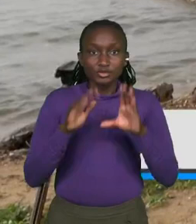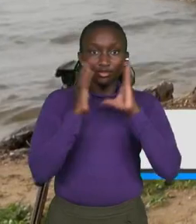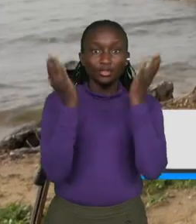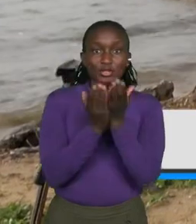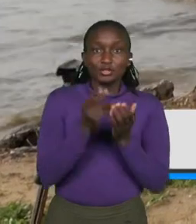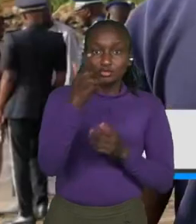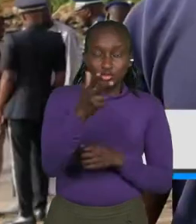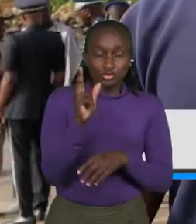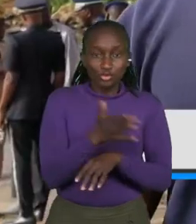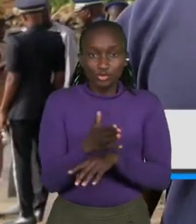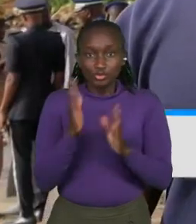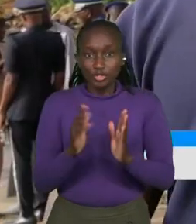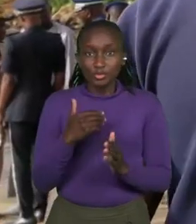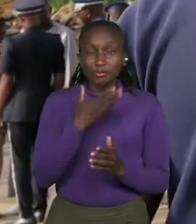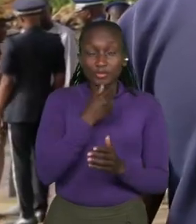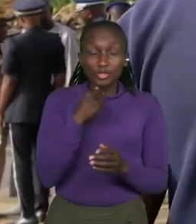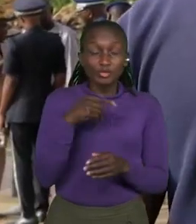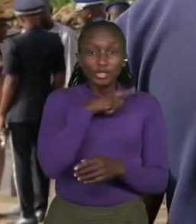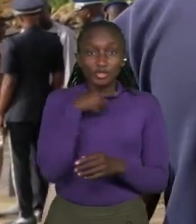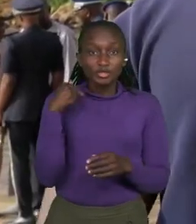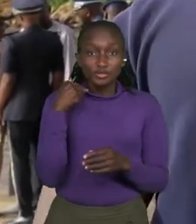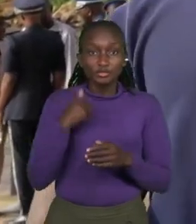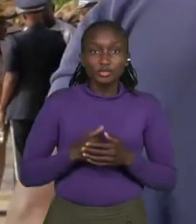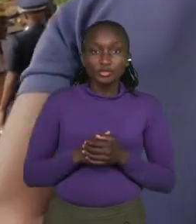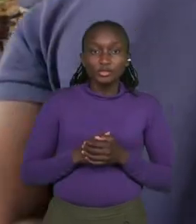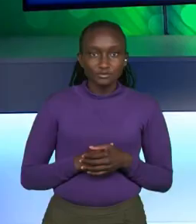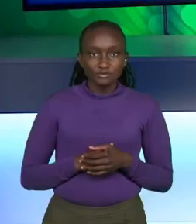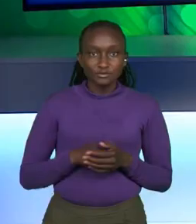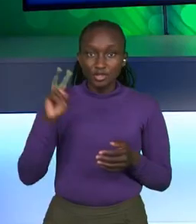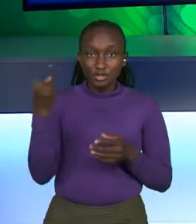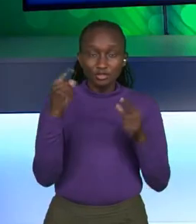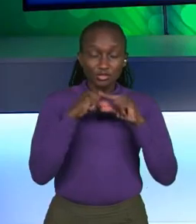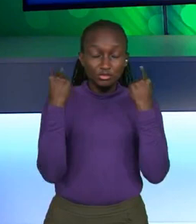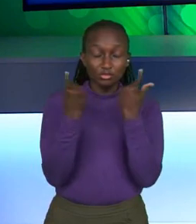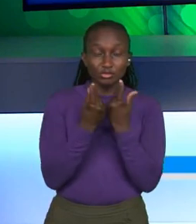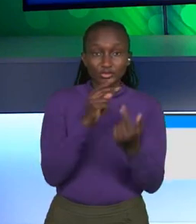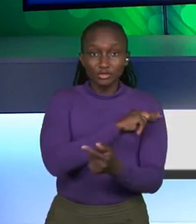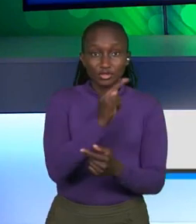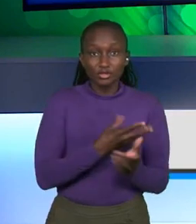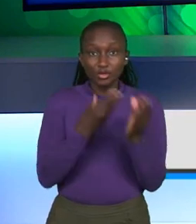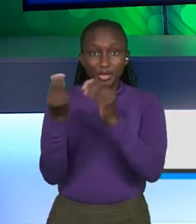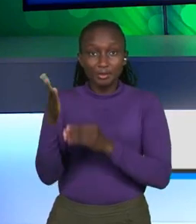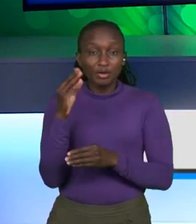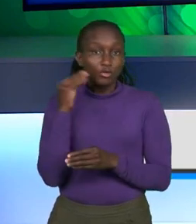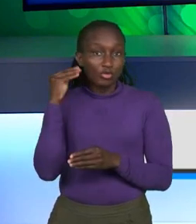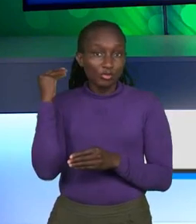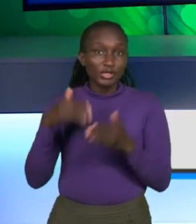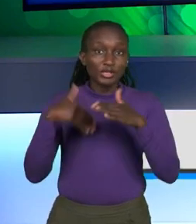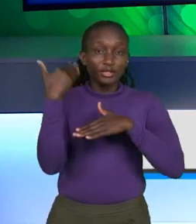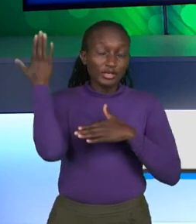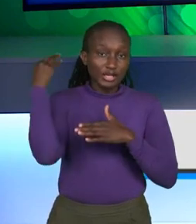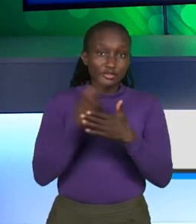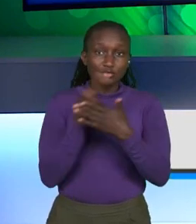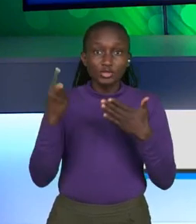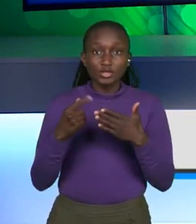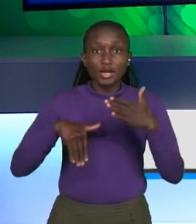canoe in the same area nearly 2 weeks ago. A second wave of Nigerians returned to Lagos last week after